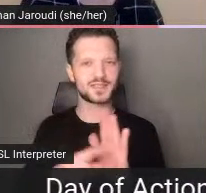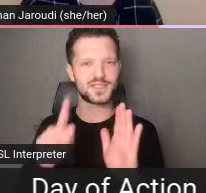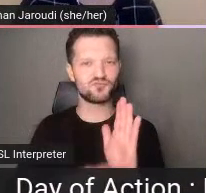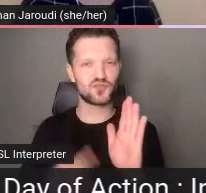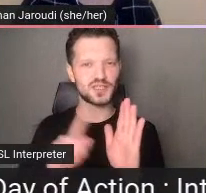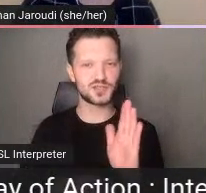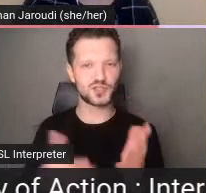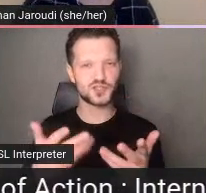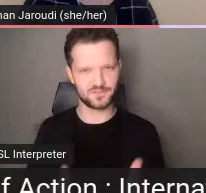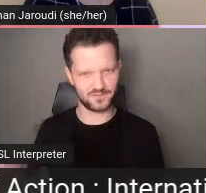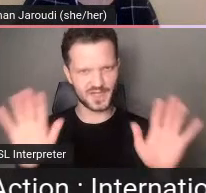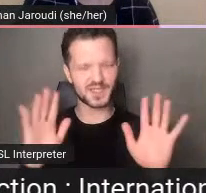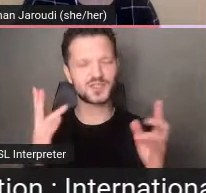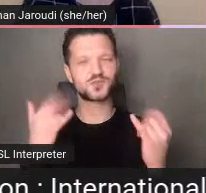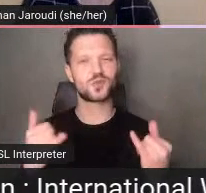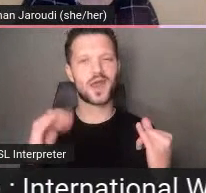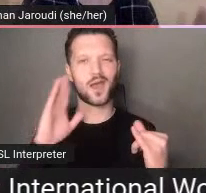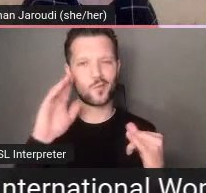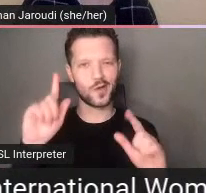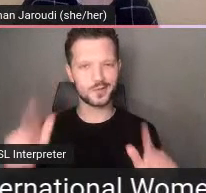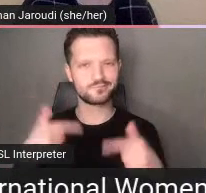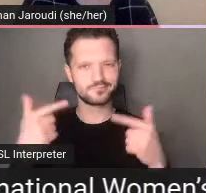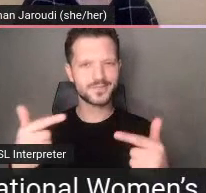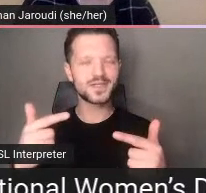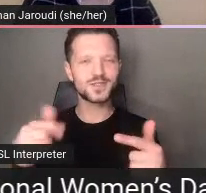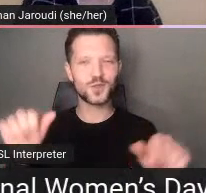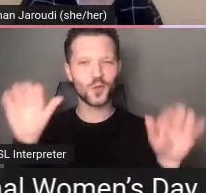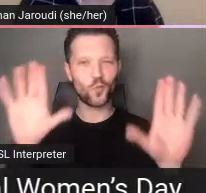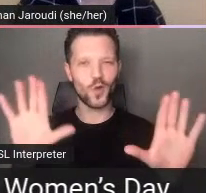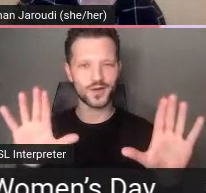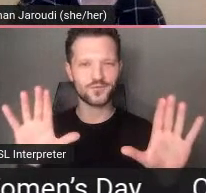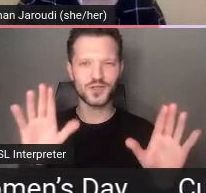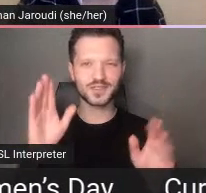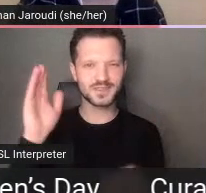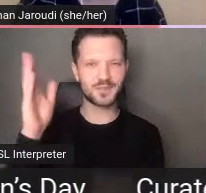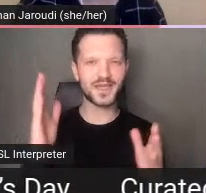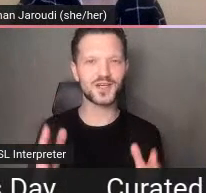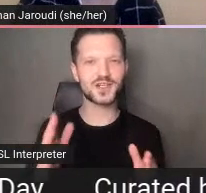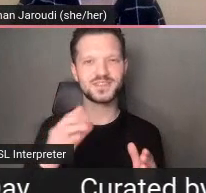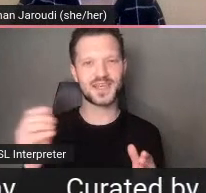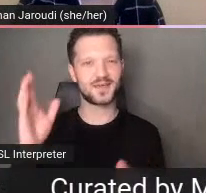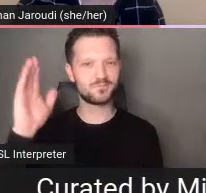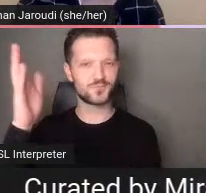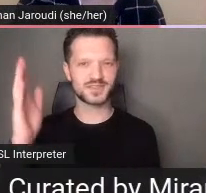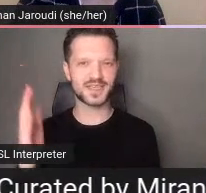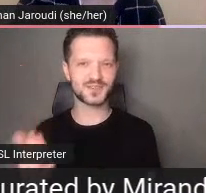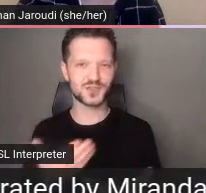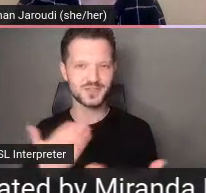that, I will hand it back over to the wonderful speakers and presenters we have here tonight.